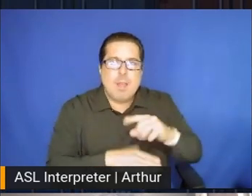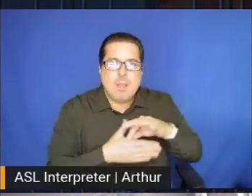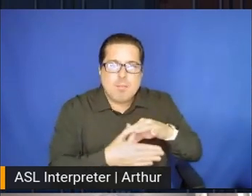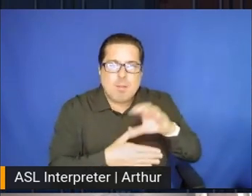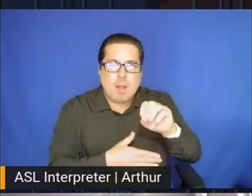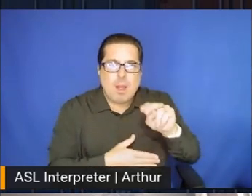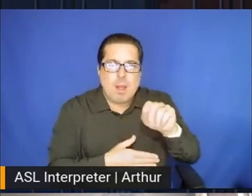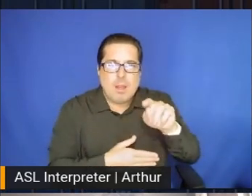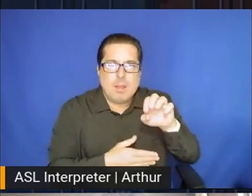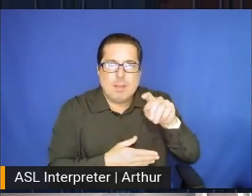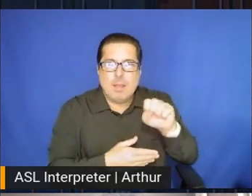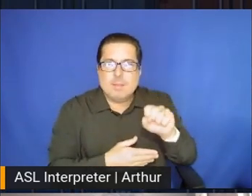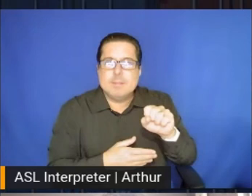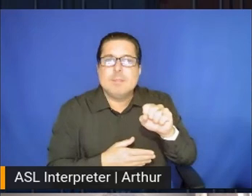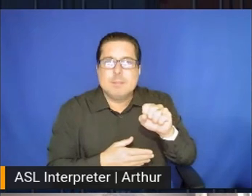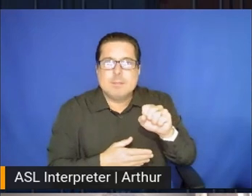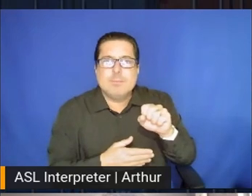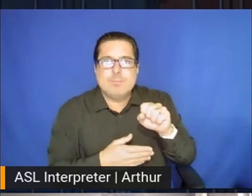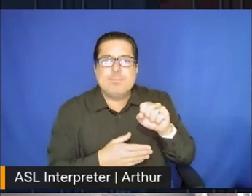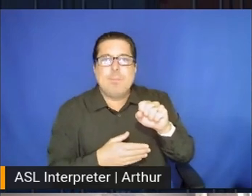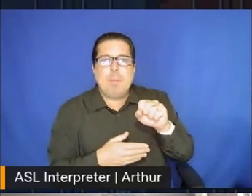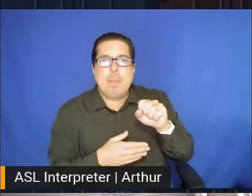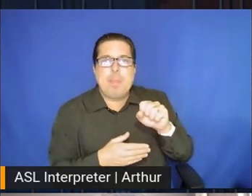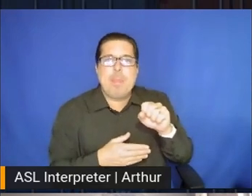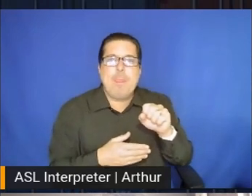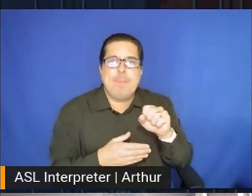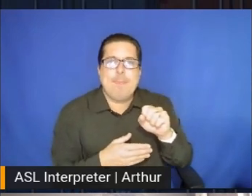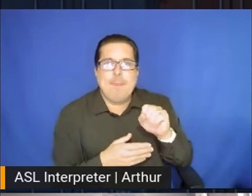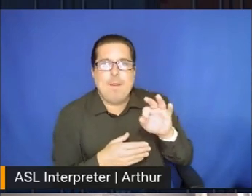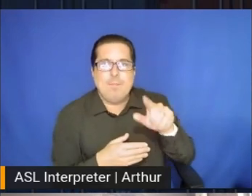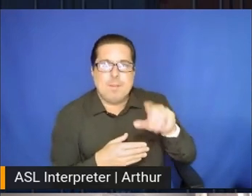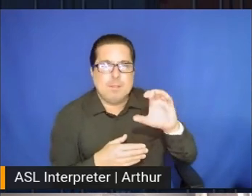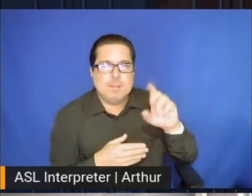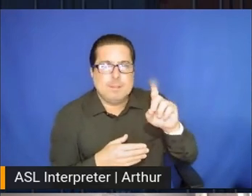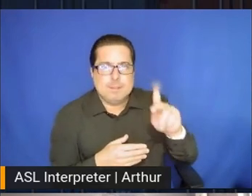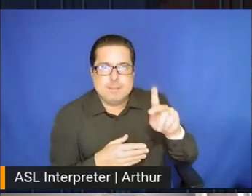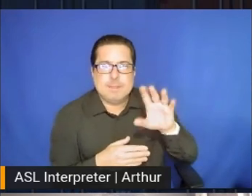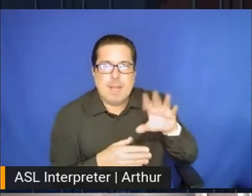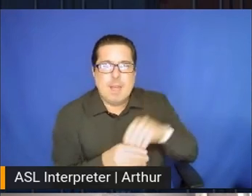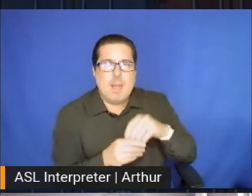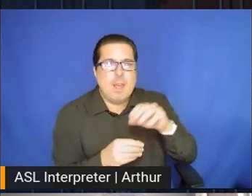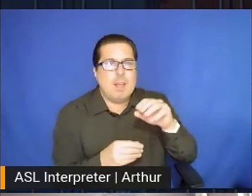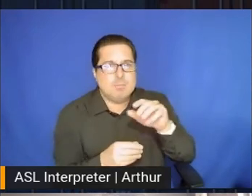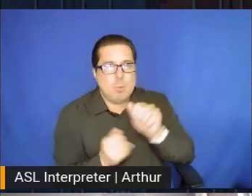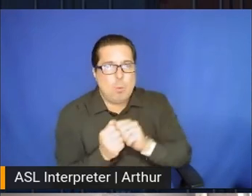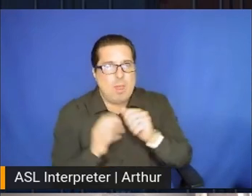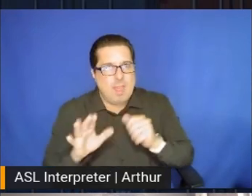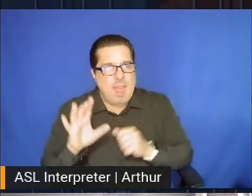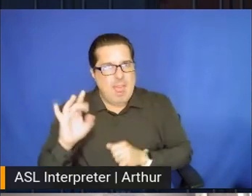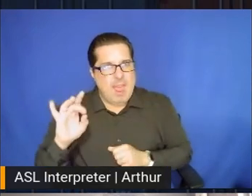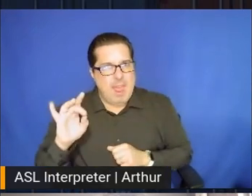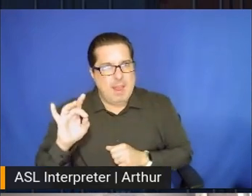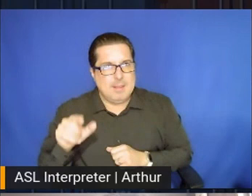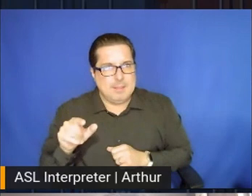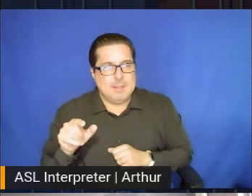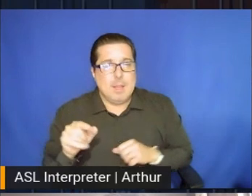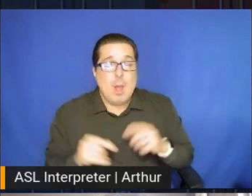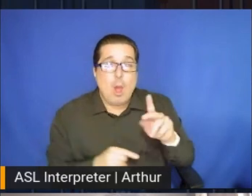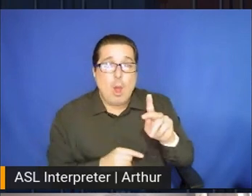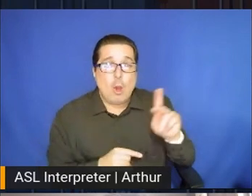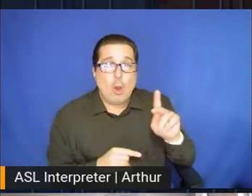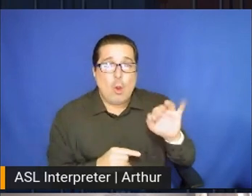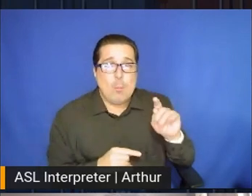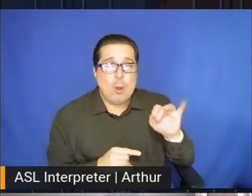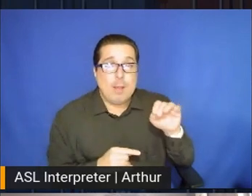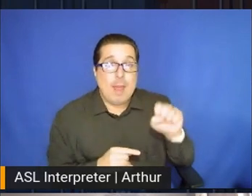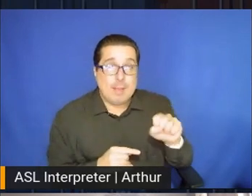cdk8s does. It's an open source software development framework for modeling Kubernetes applications,